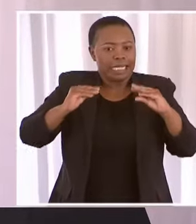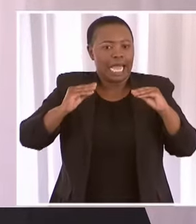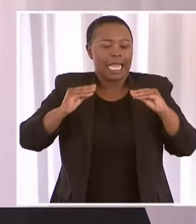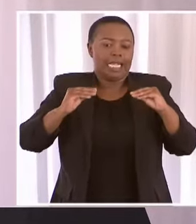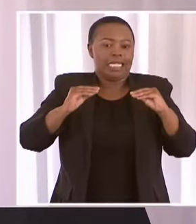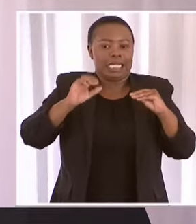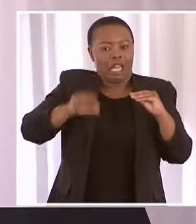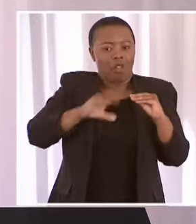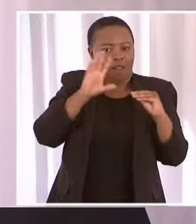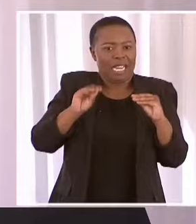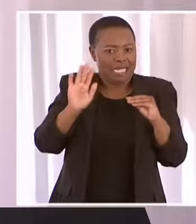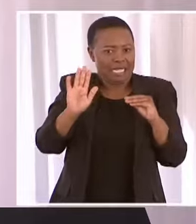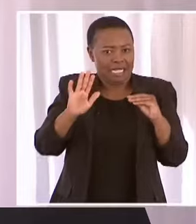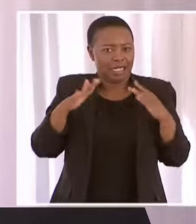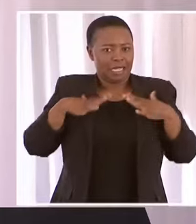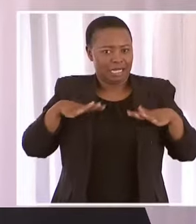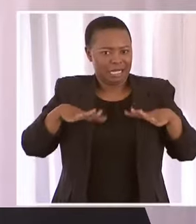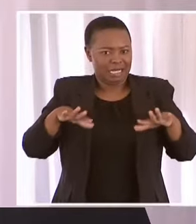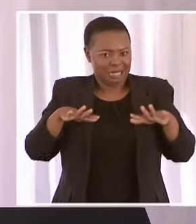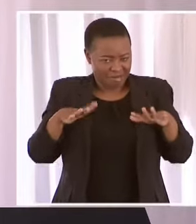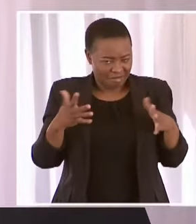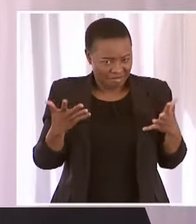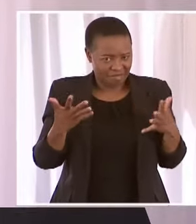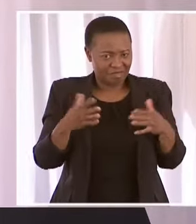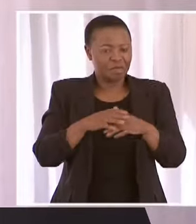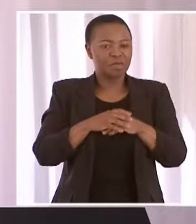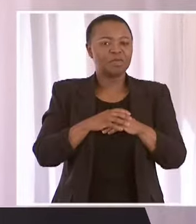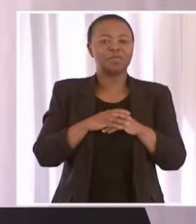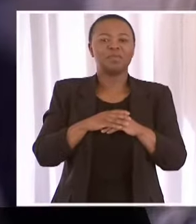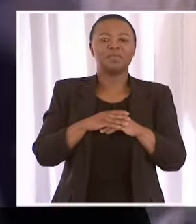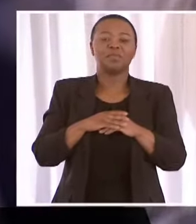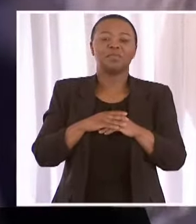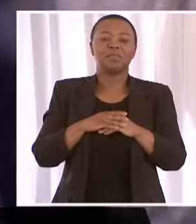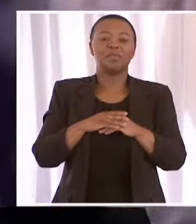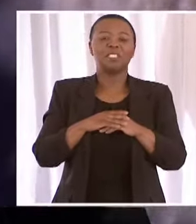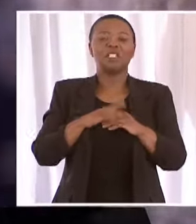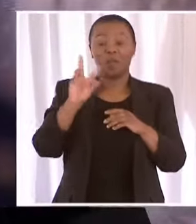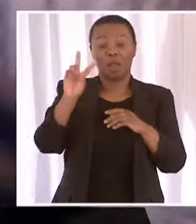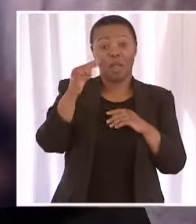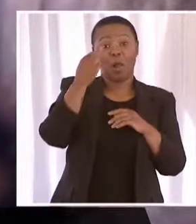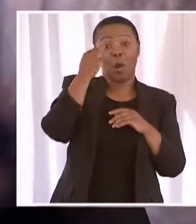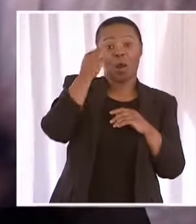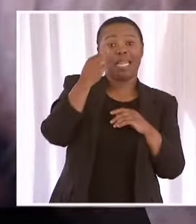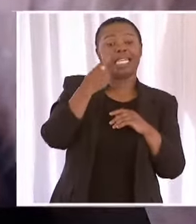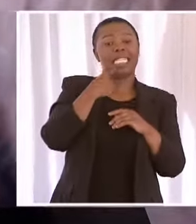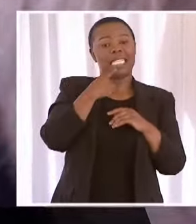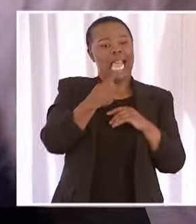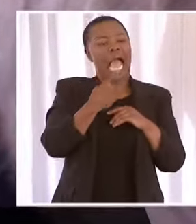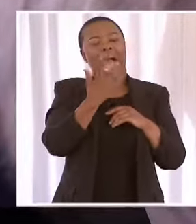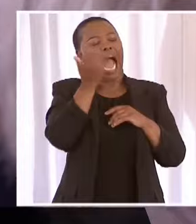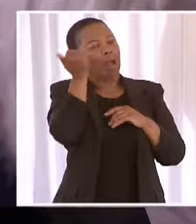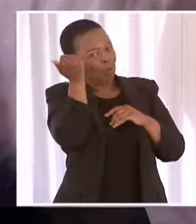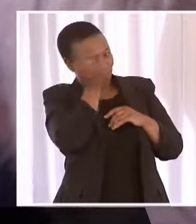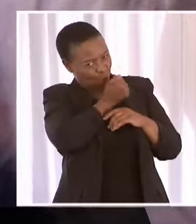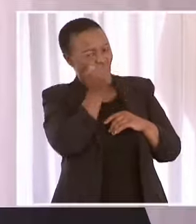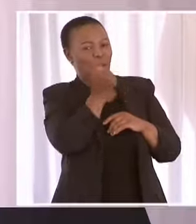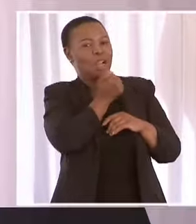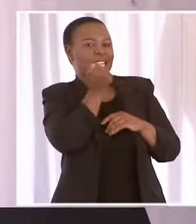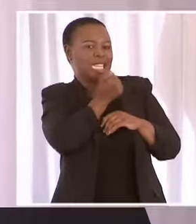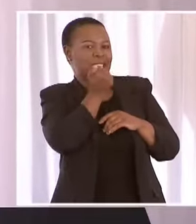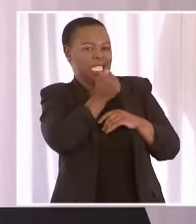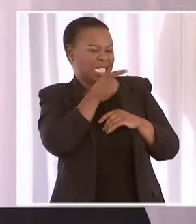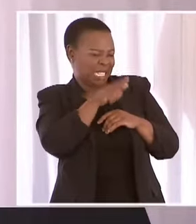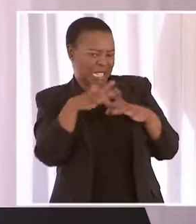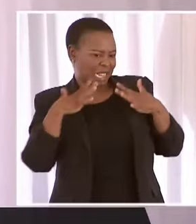African audience. I think I had an SACP pin badge on as well. He looks at me and he goes, I'm terribly sorry, sir. You're